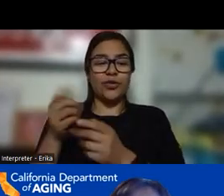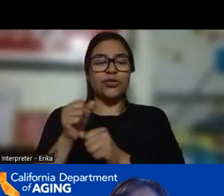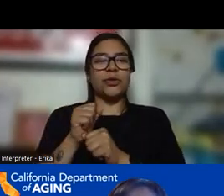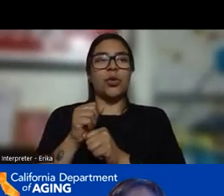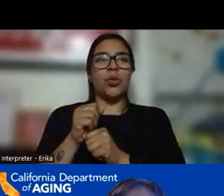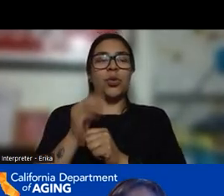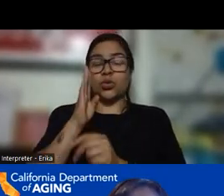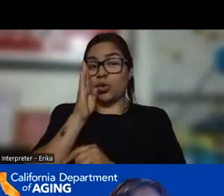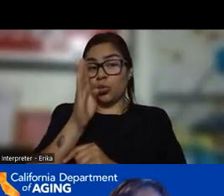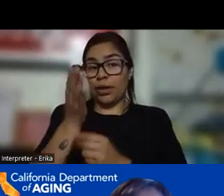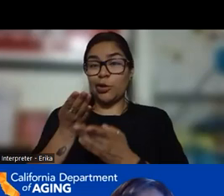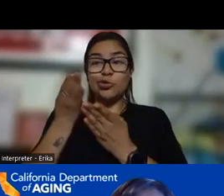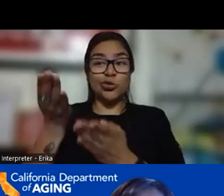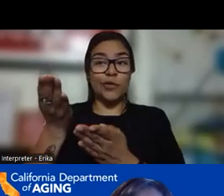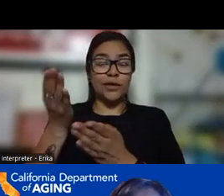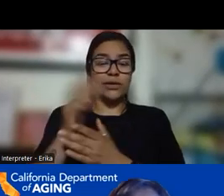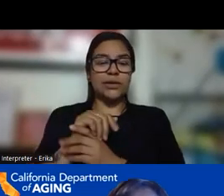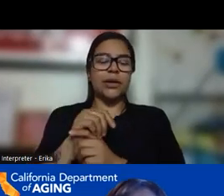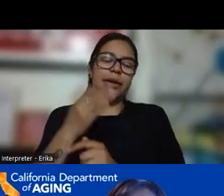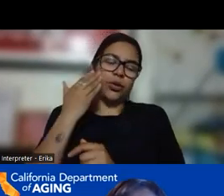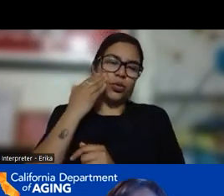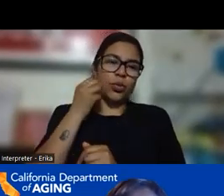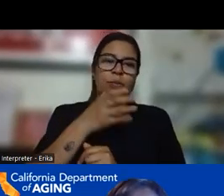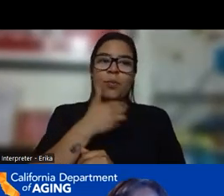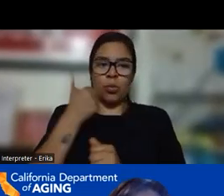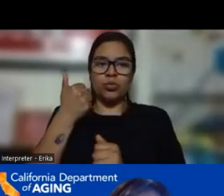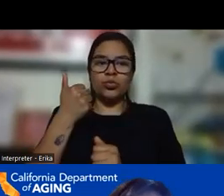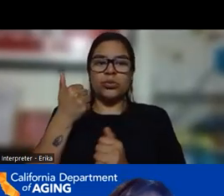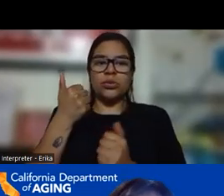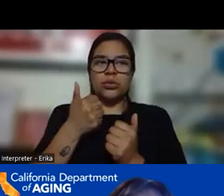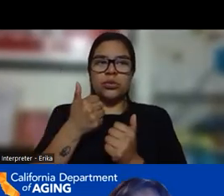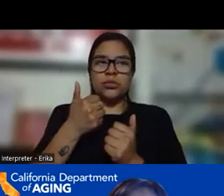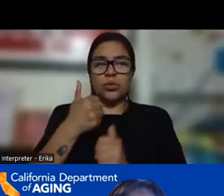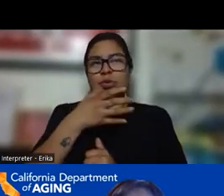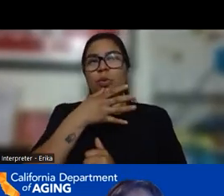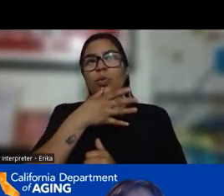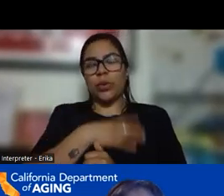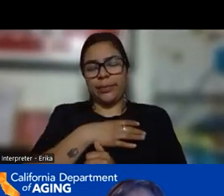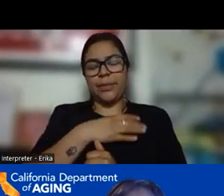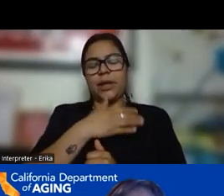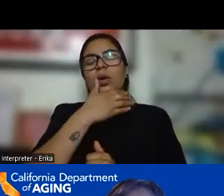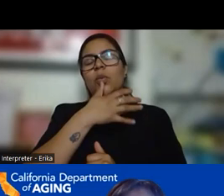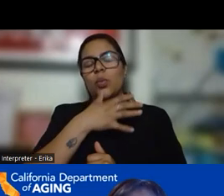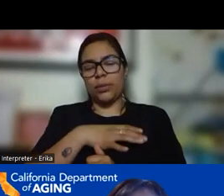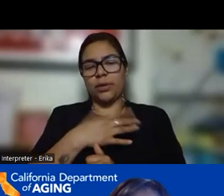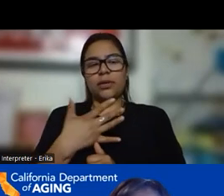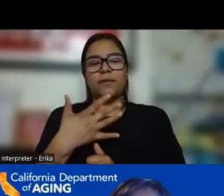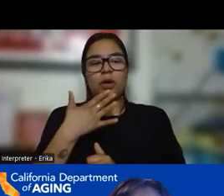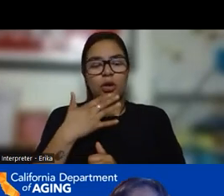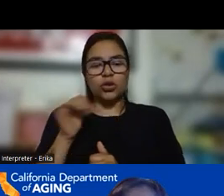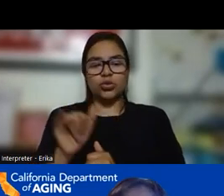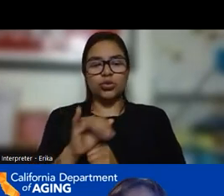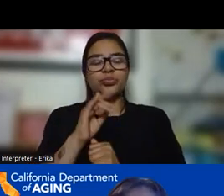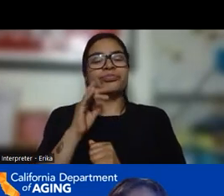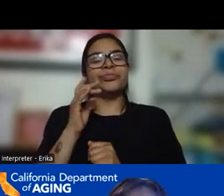providers. As we know, most of them are women, women of color, and women